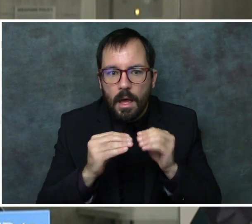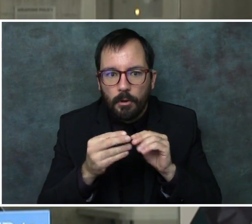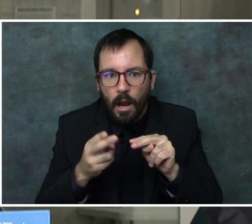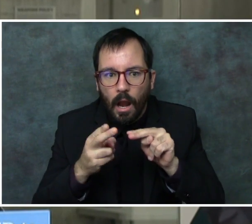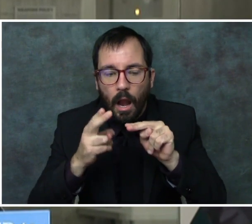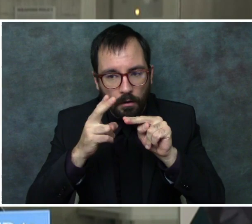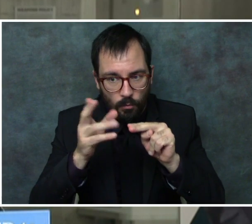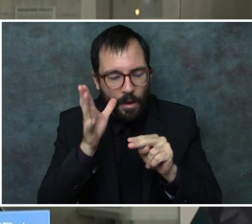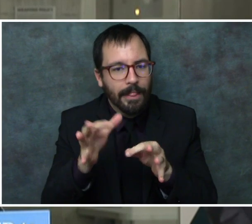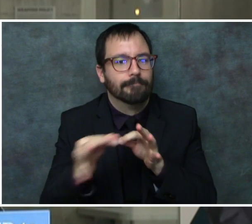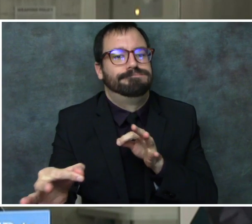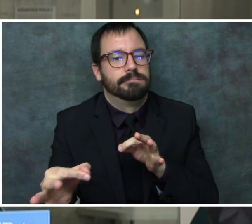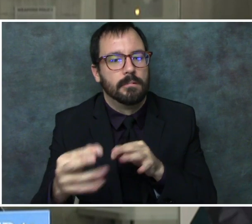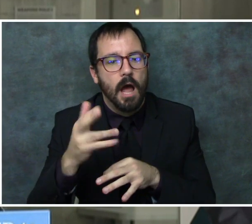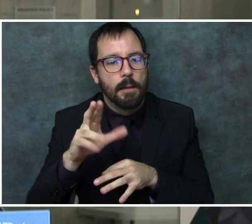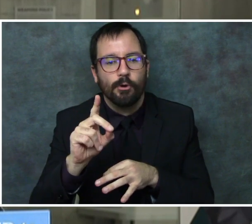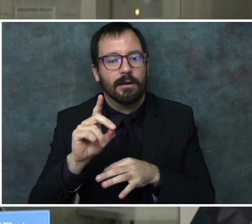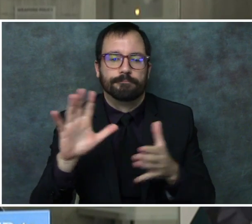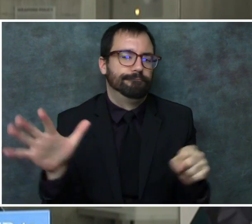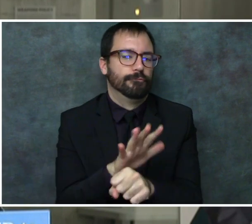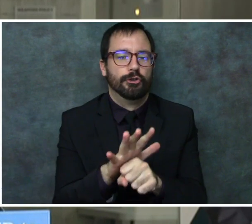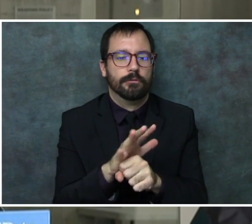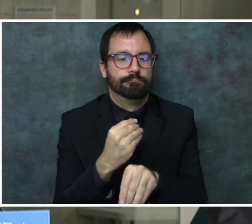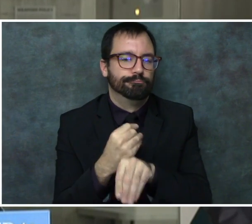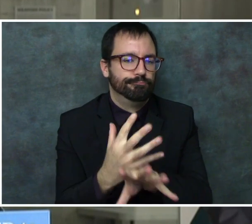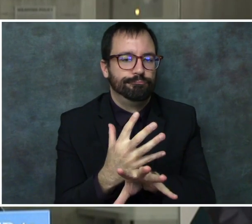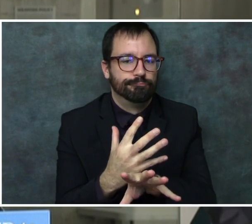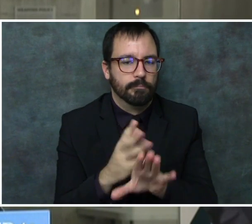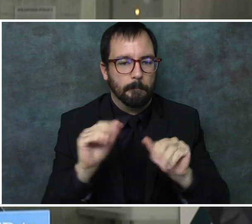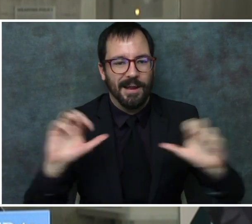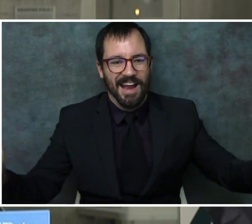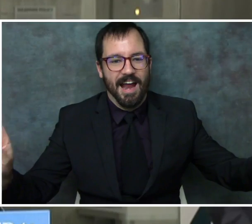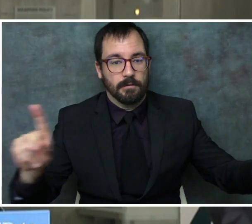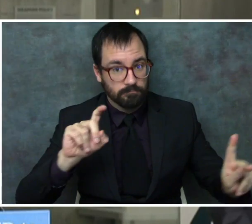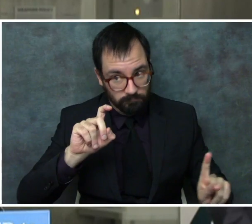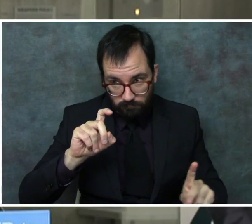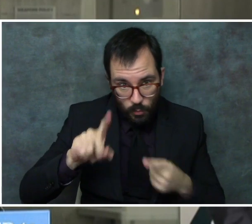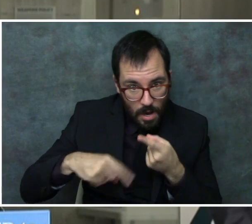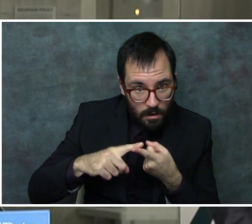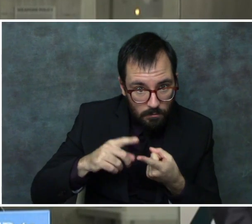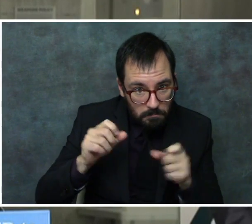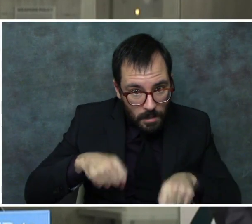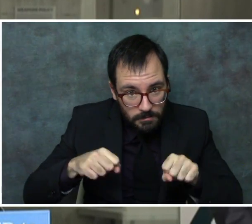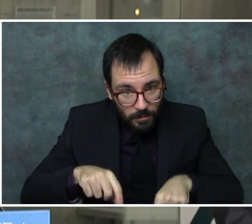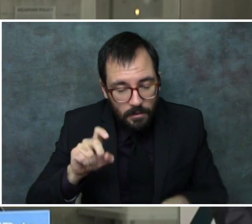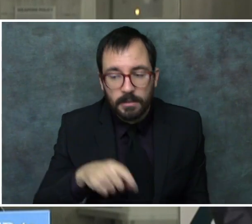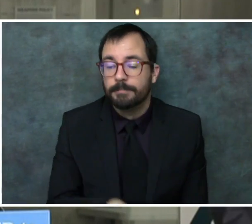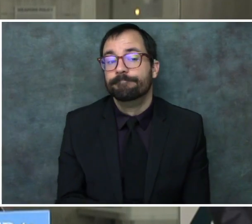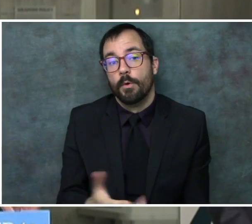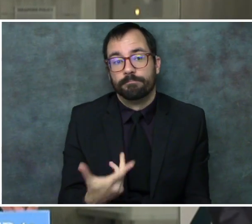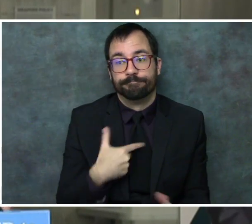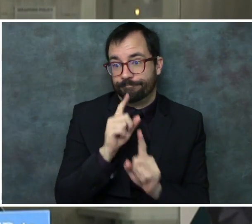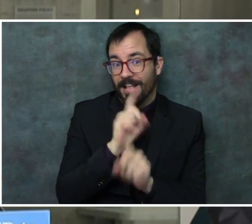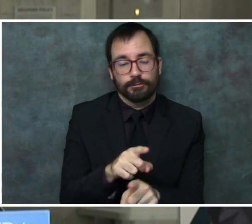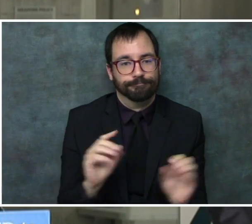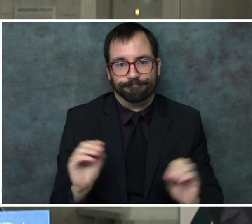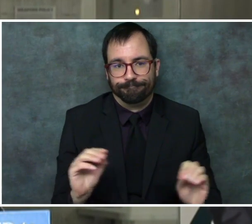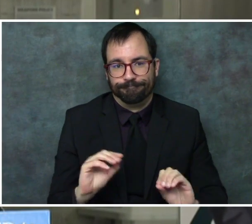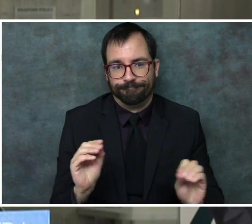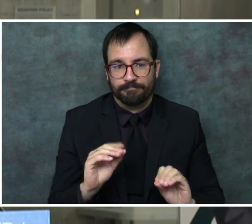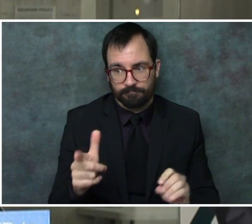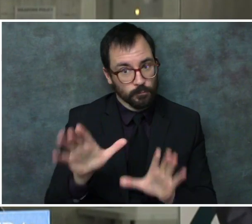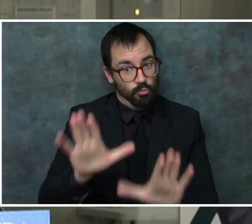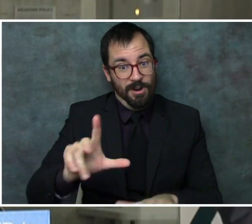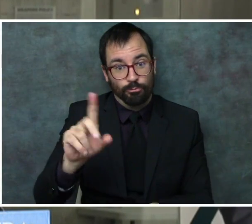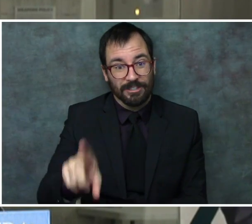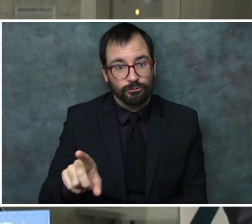great question. I can't answer it. It's unpredictable. This virus, since the summer, we've been